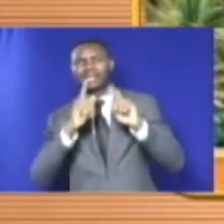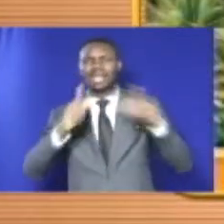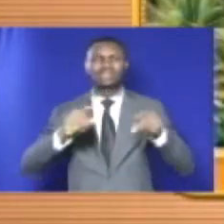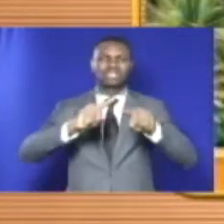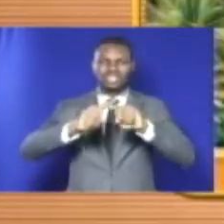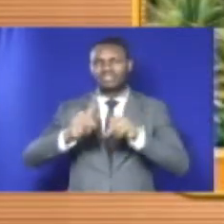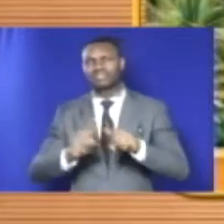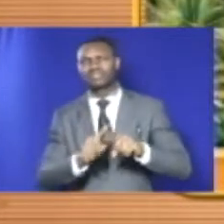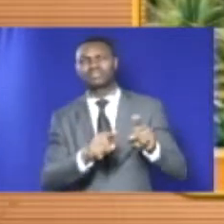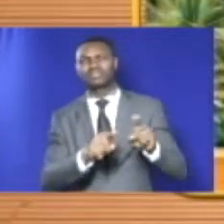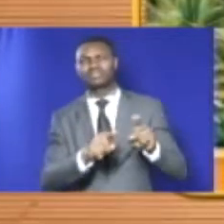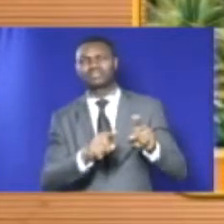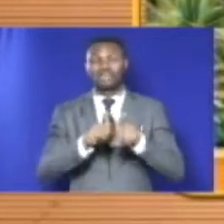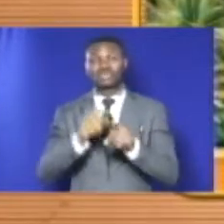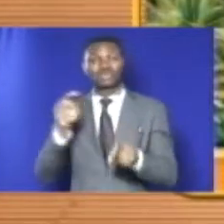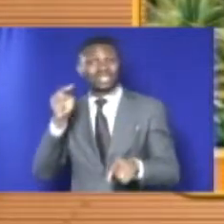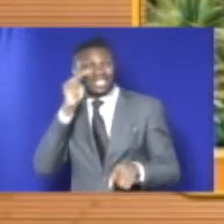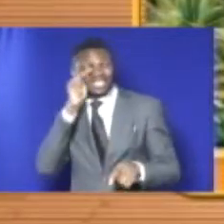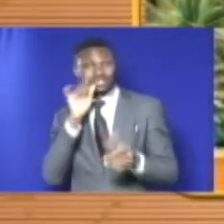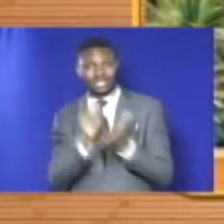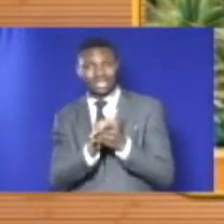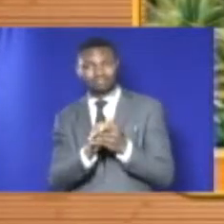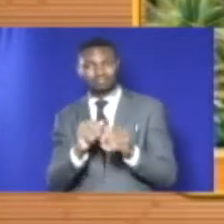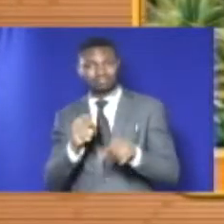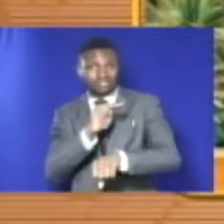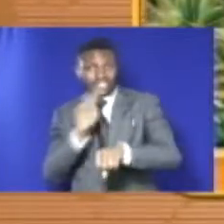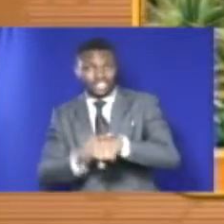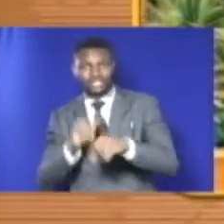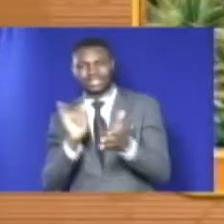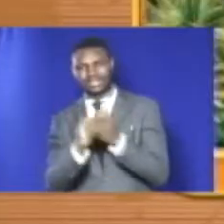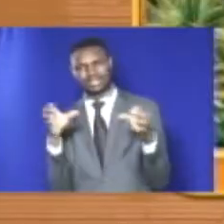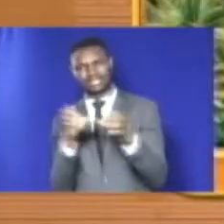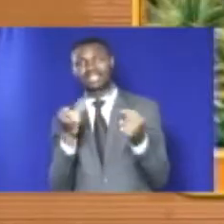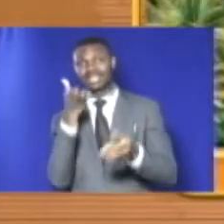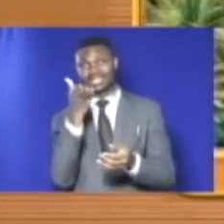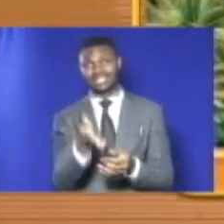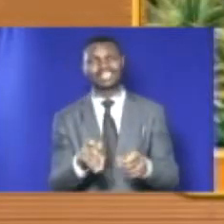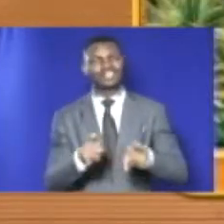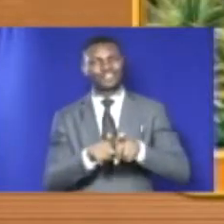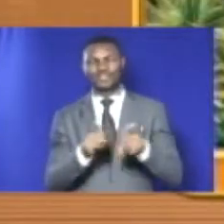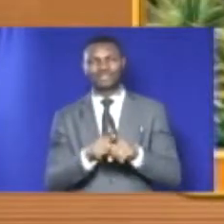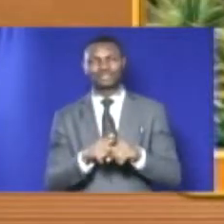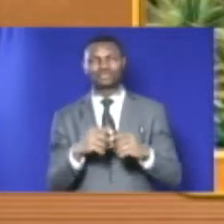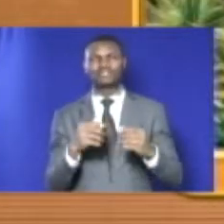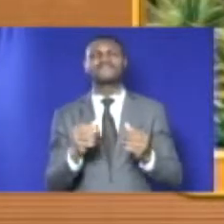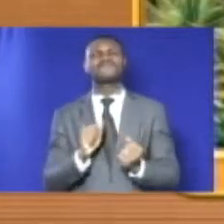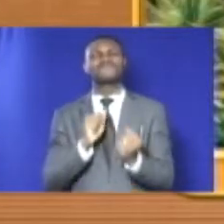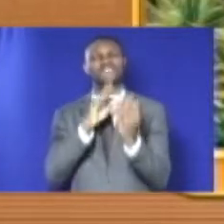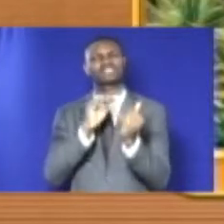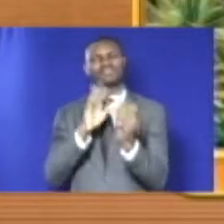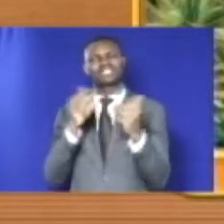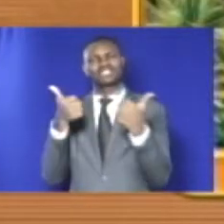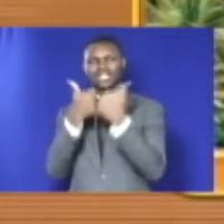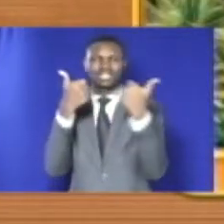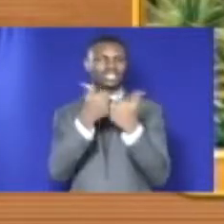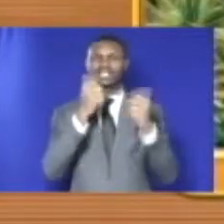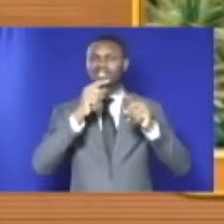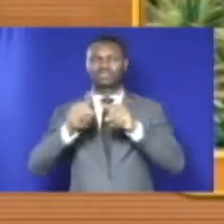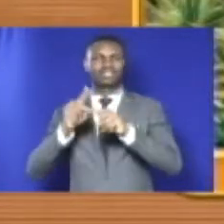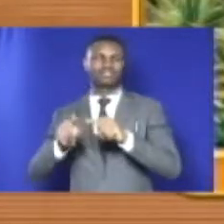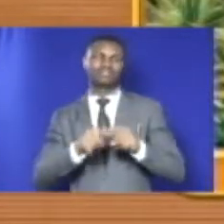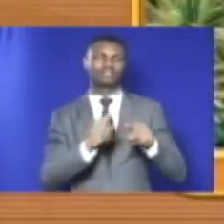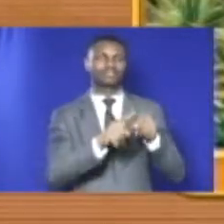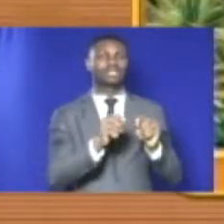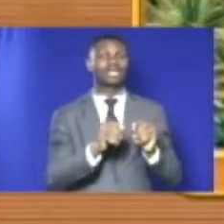While tropical nations have made significant progress, the tropical zone still faces various challenges in the sphere of